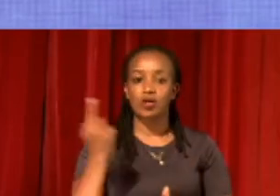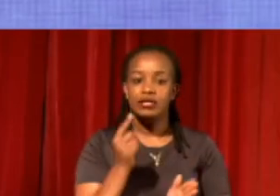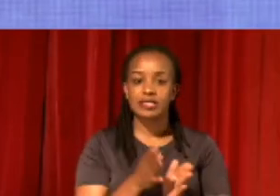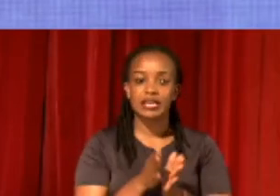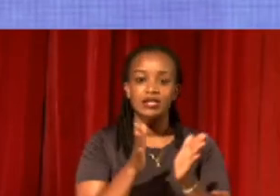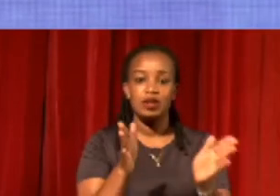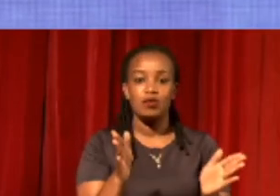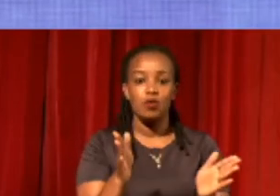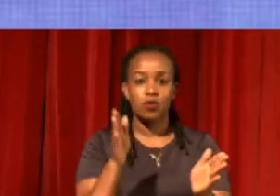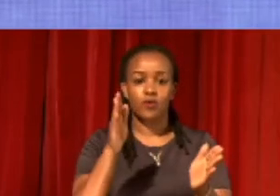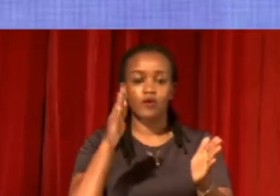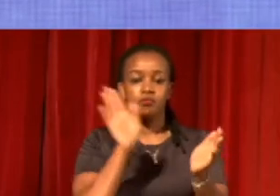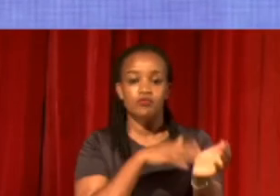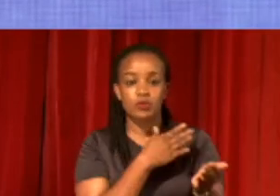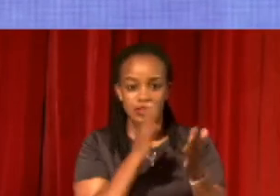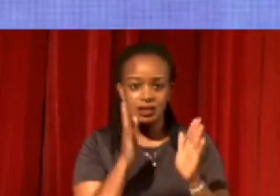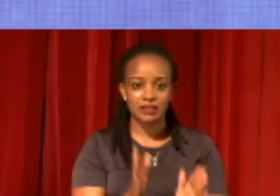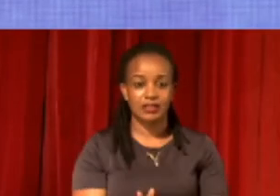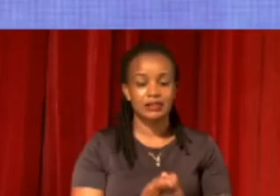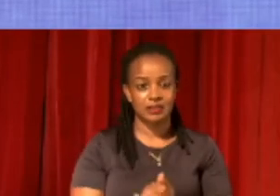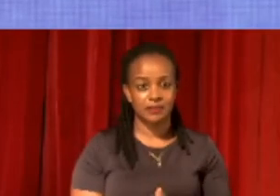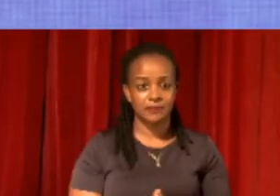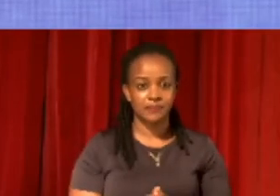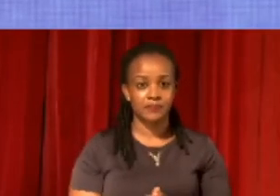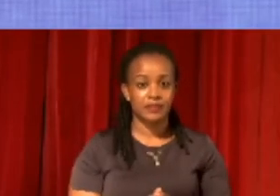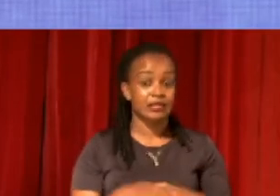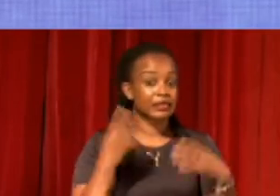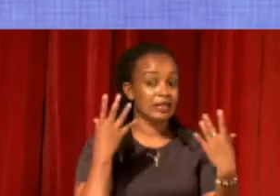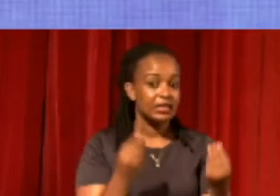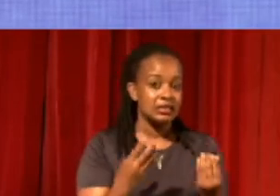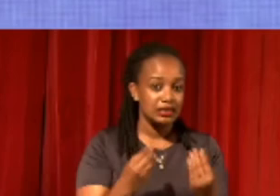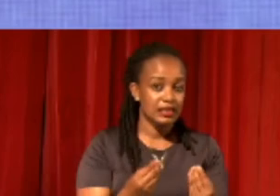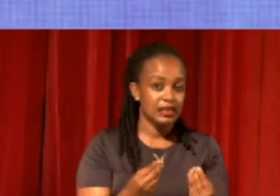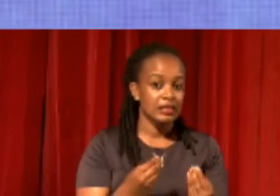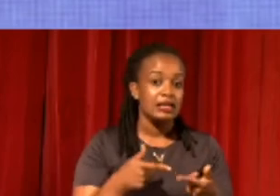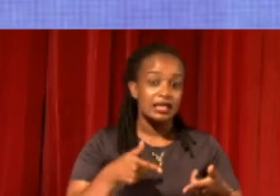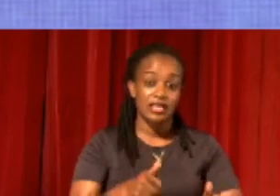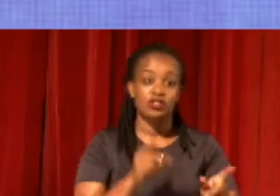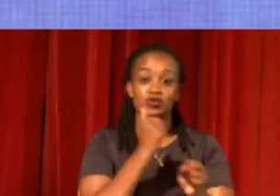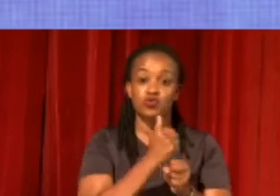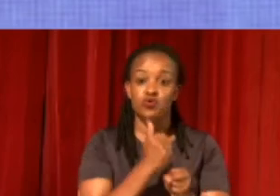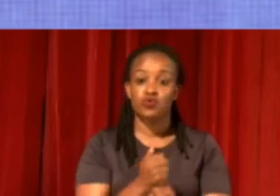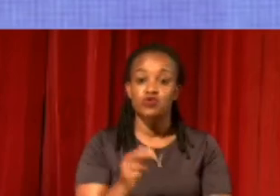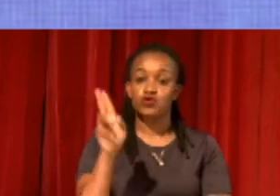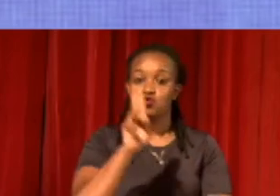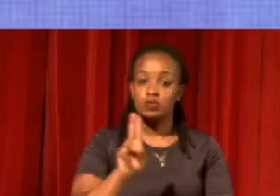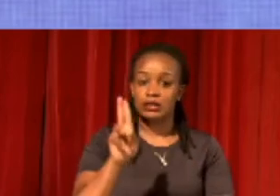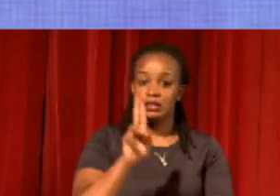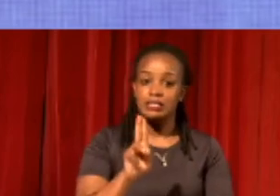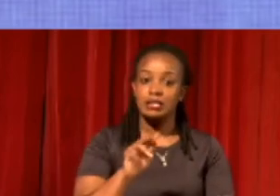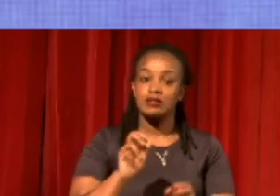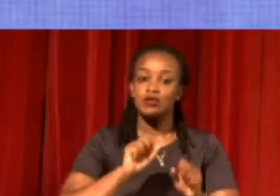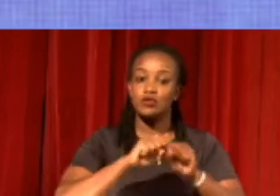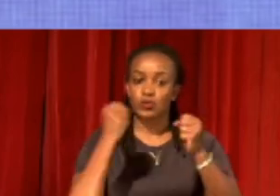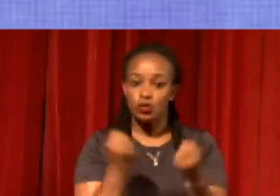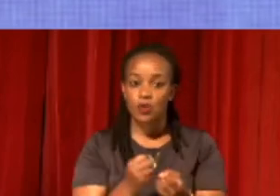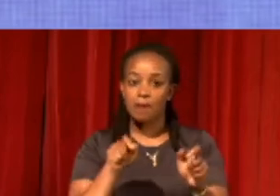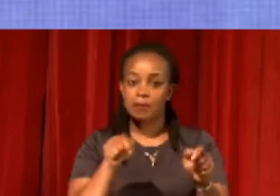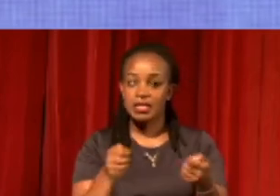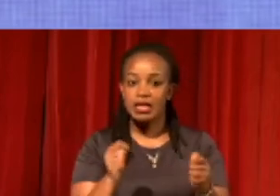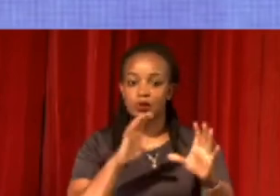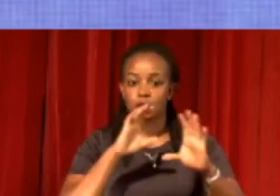not hard for us to go and open their doors. It's easier, let's use social media for us to be able to communicate. I think